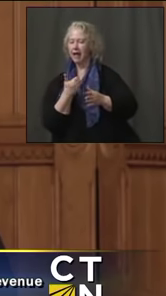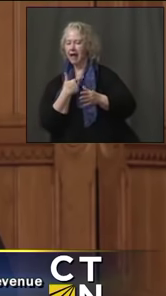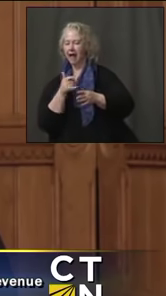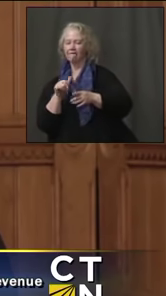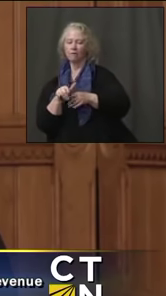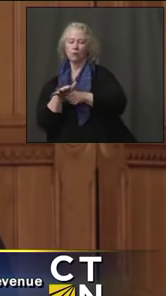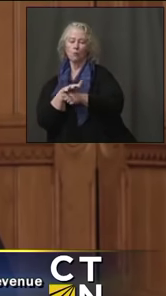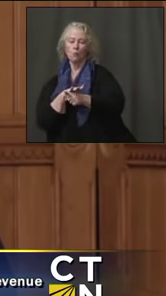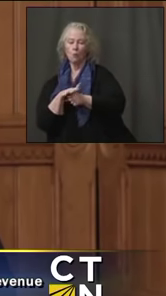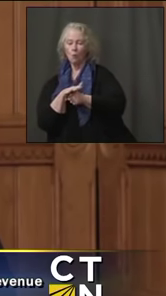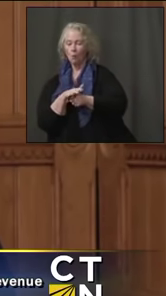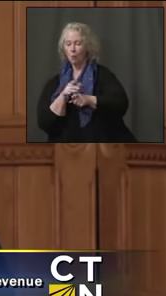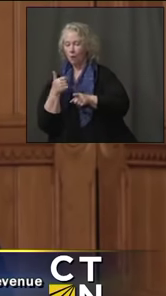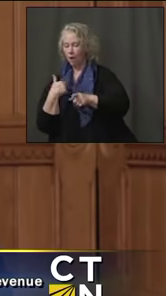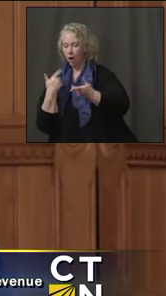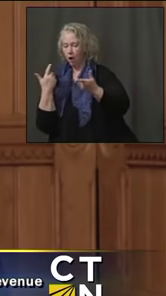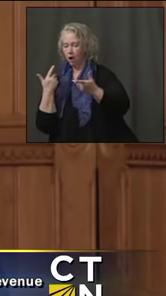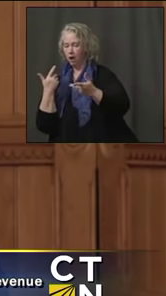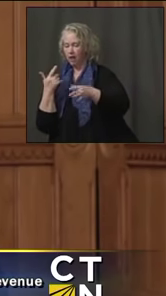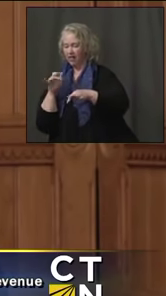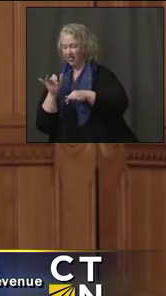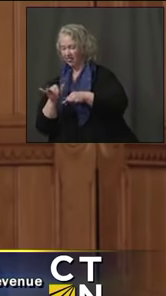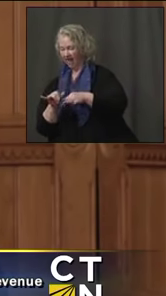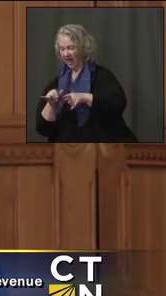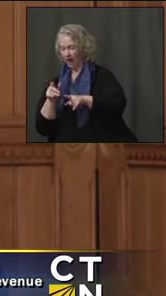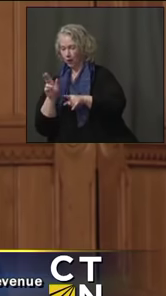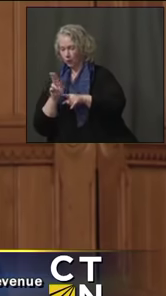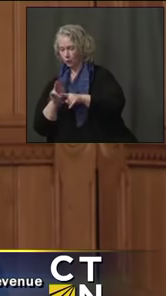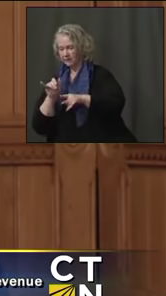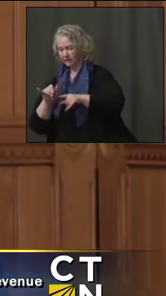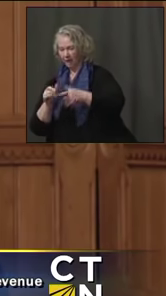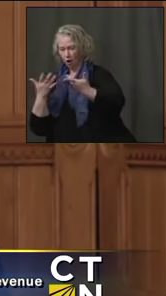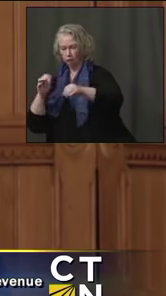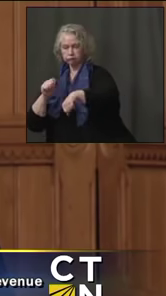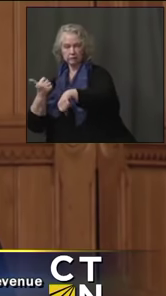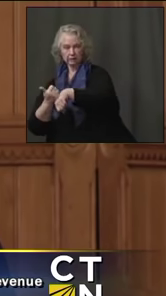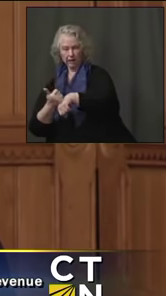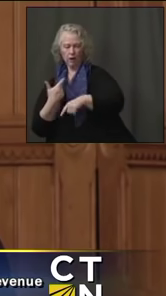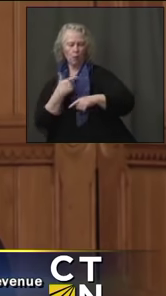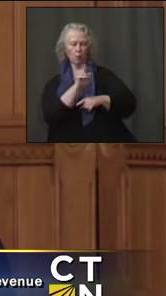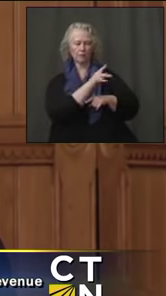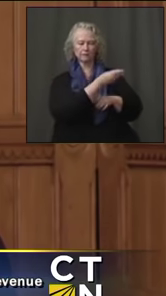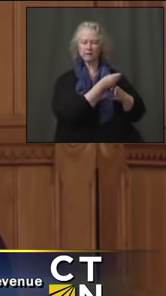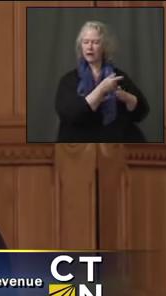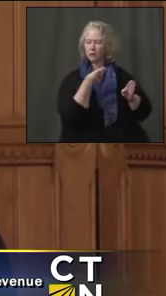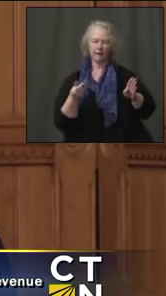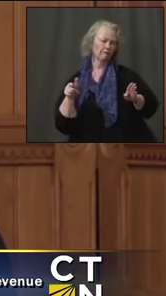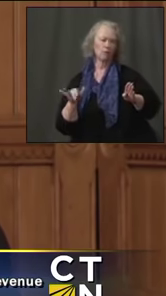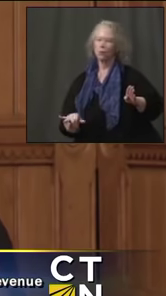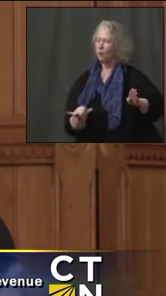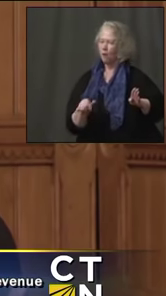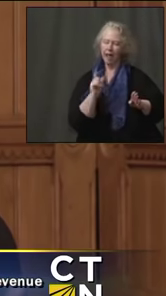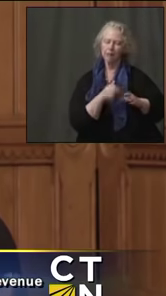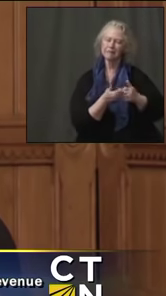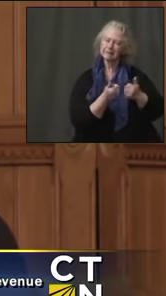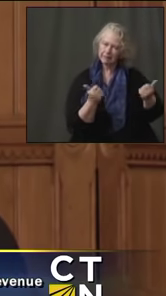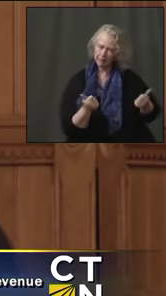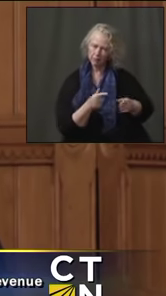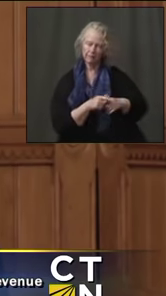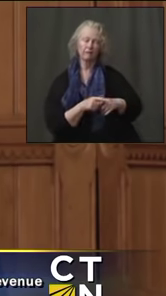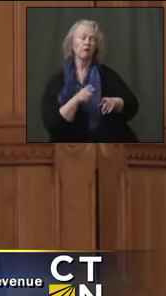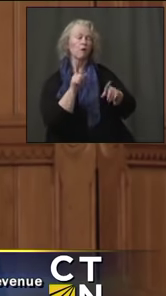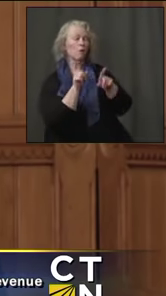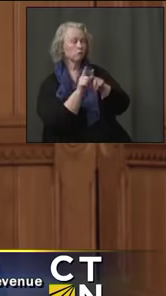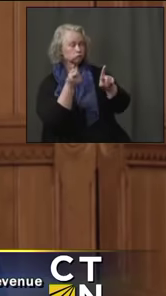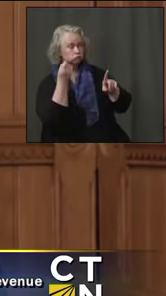for a cost, they can't say, well, instead we'd like to use Coronavirus Relief Fund. The other thing, obviously, is there are separate allocations from the